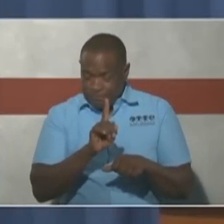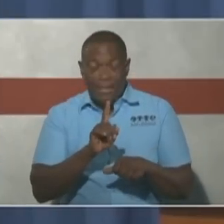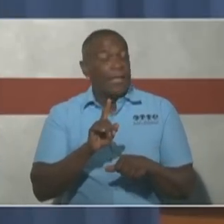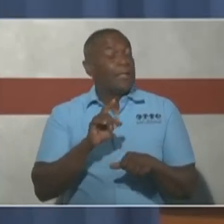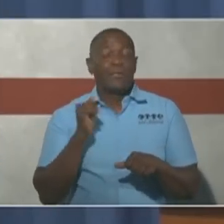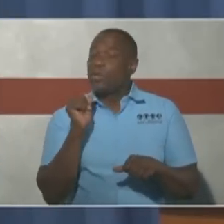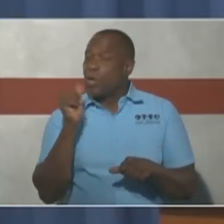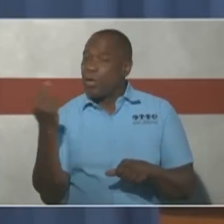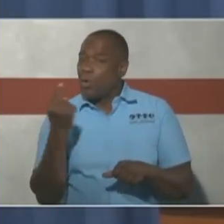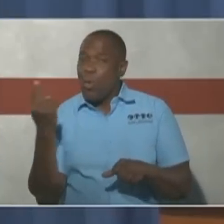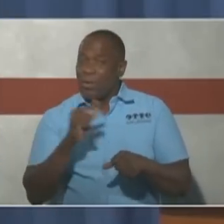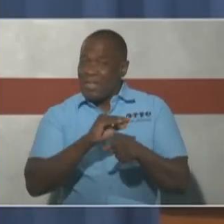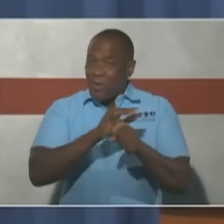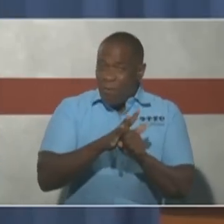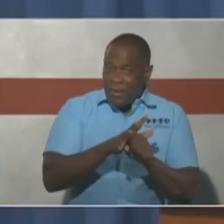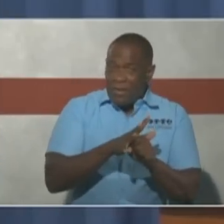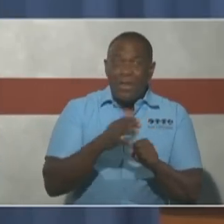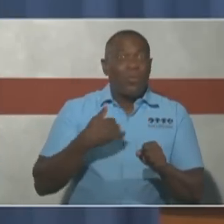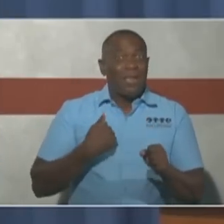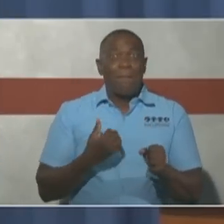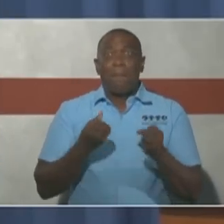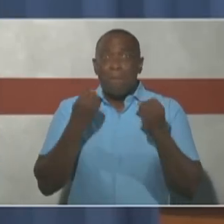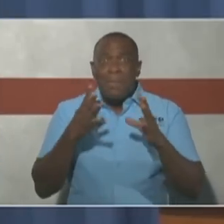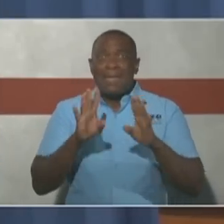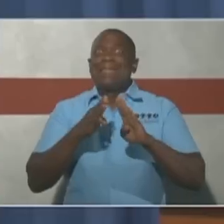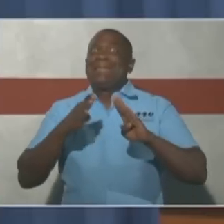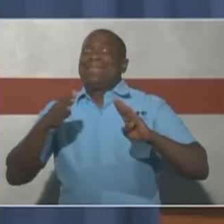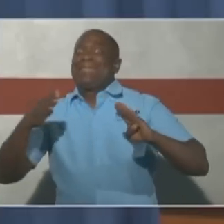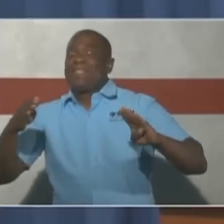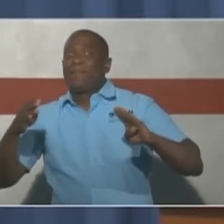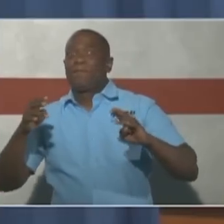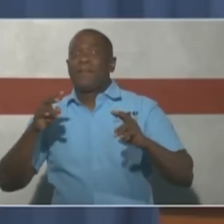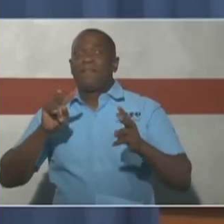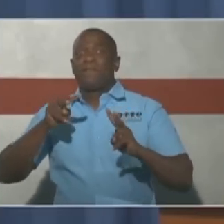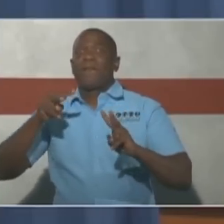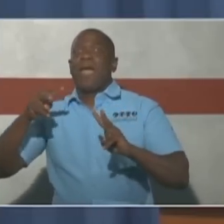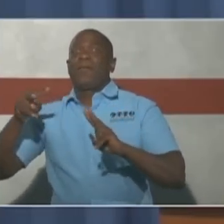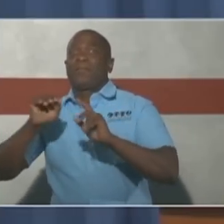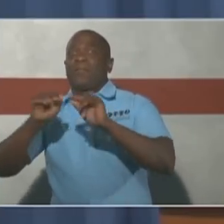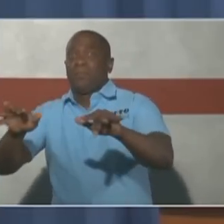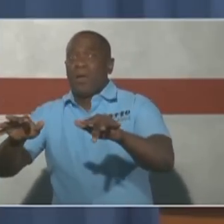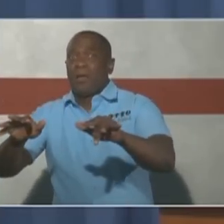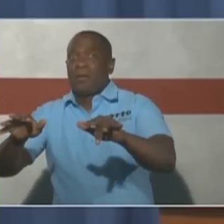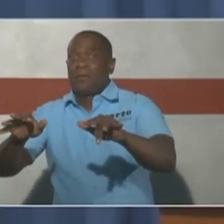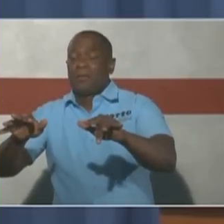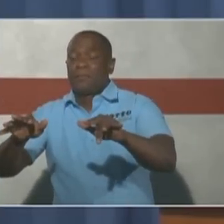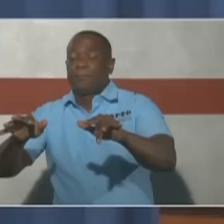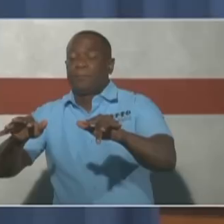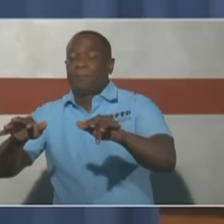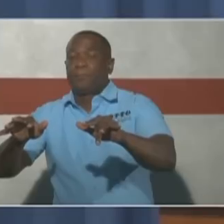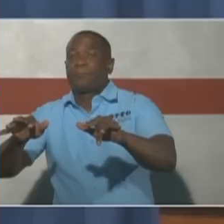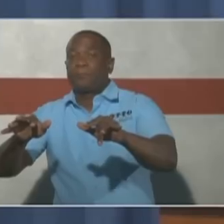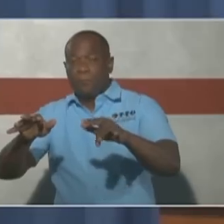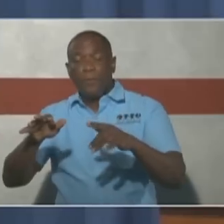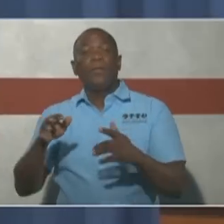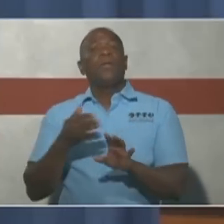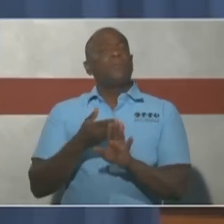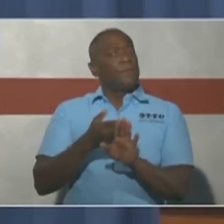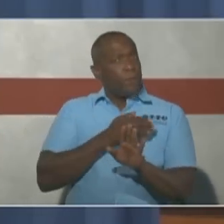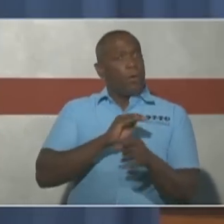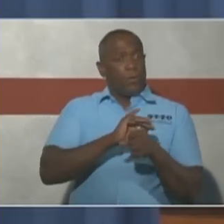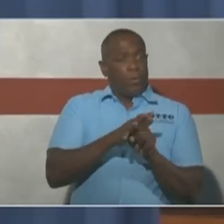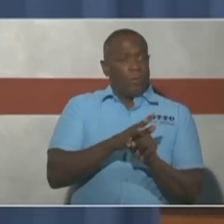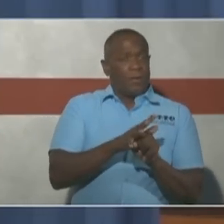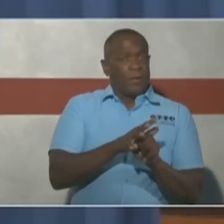well, the ones that are out there in the population. So if you are experiencing symptoms and test